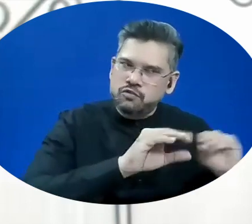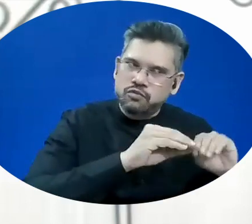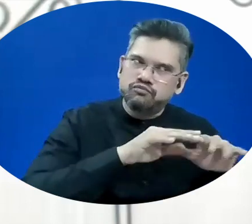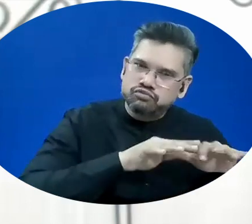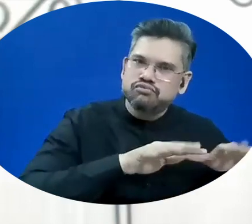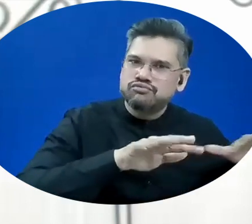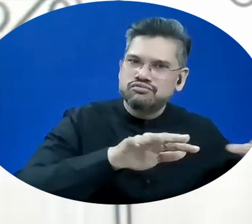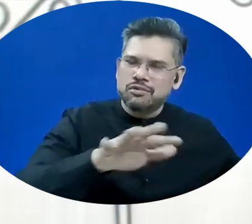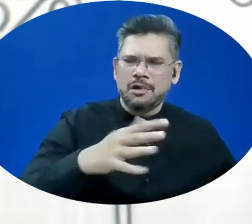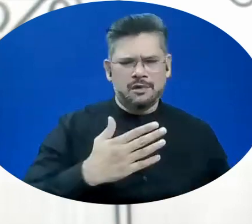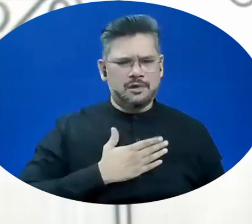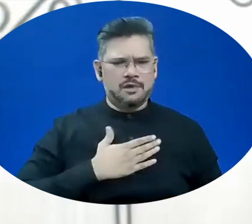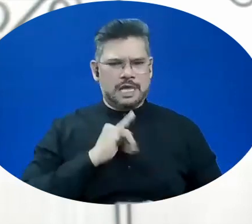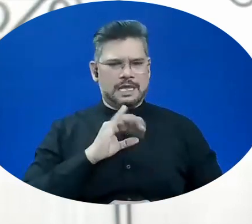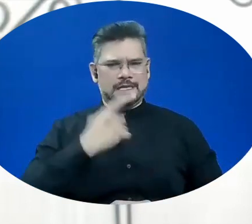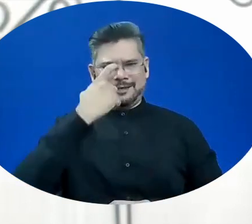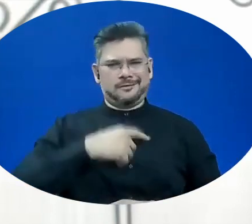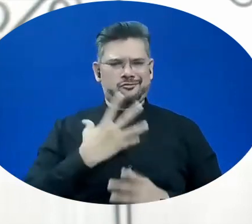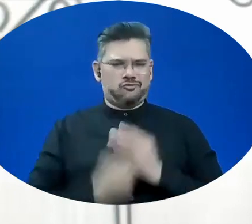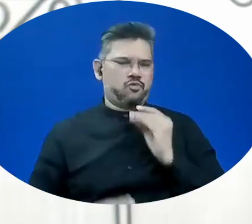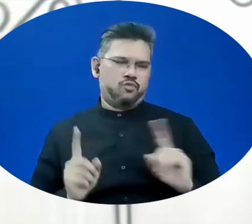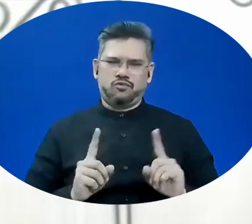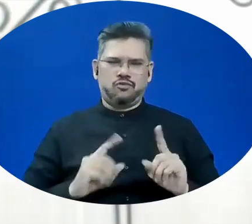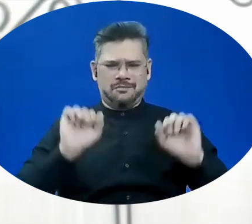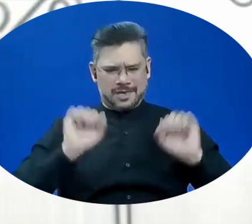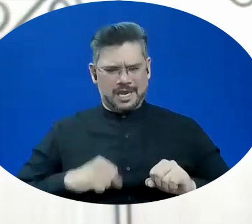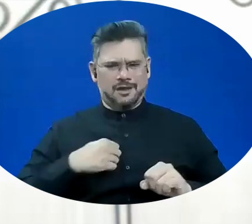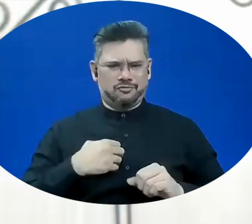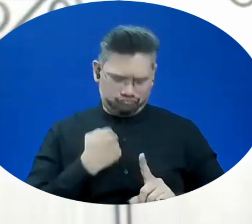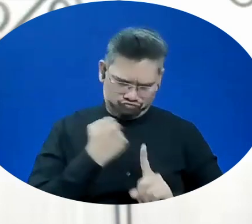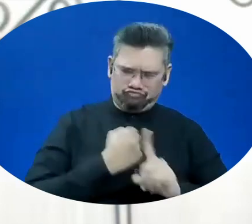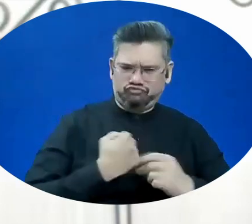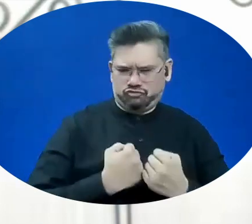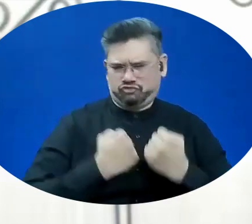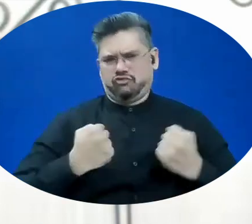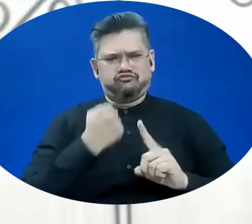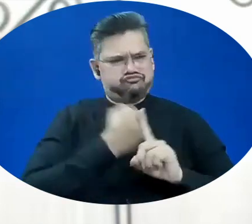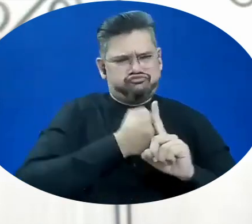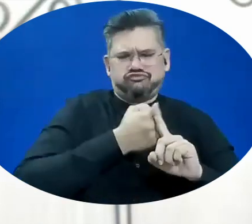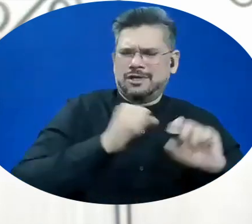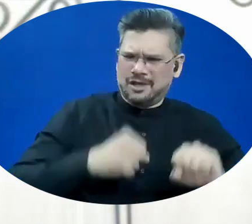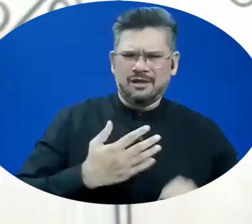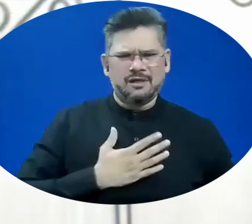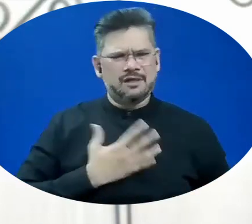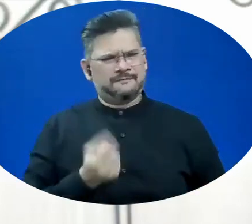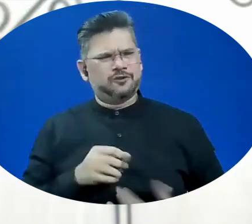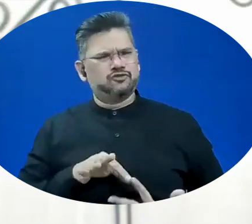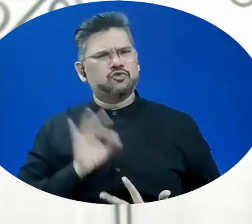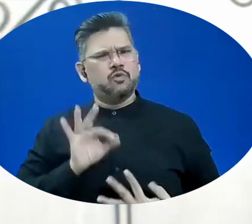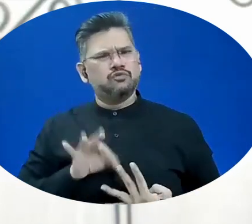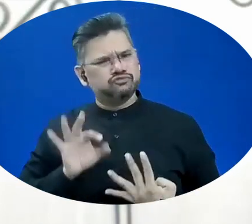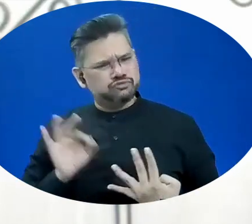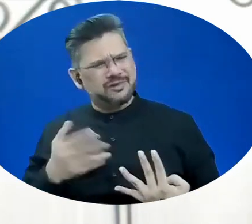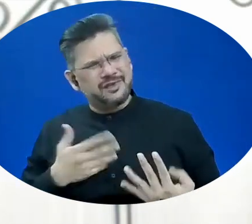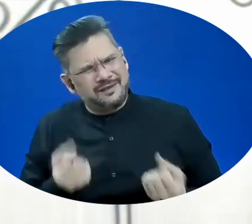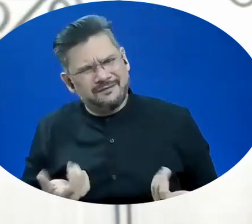and be the advocate that we are, the strong advocate, and we have choice. At the end of the day, it's a right. It's